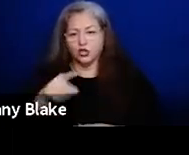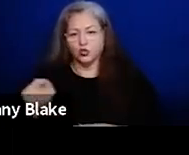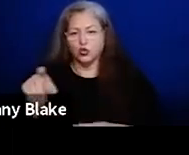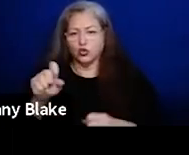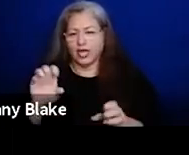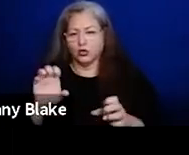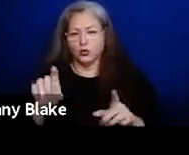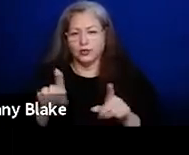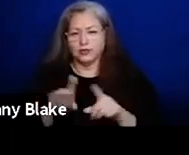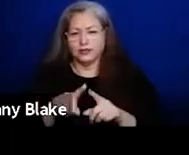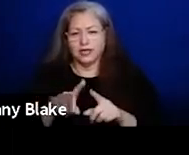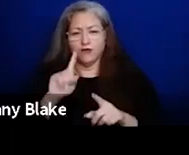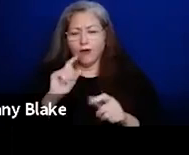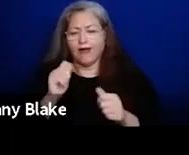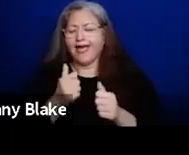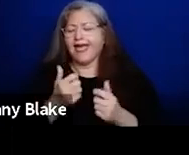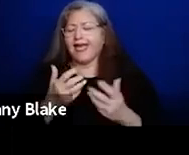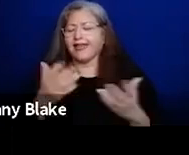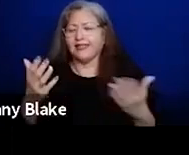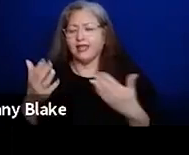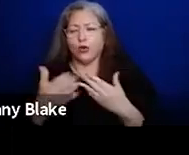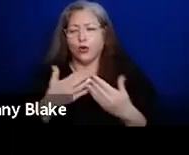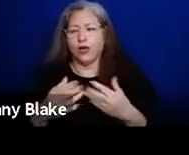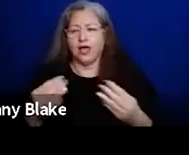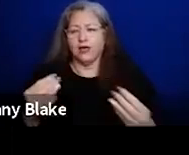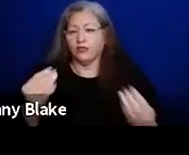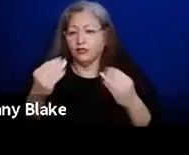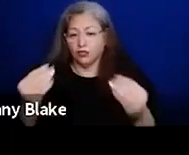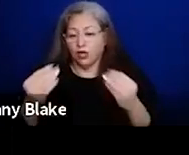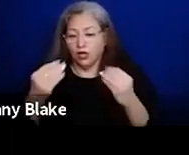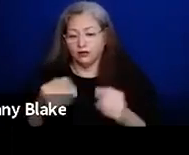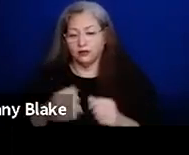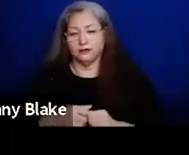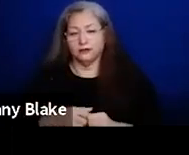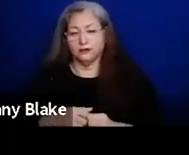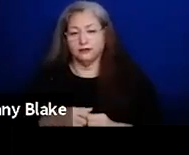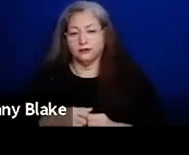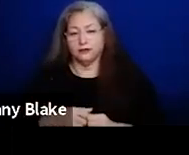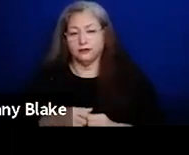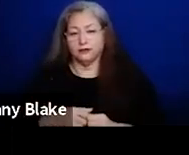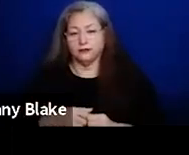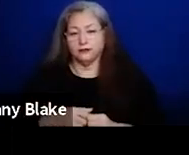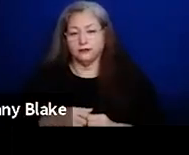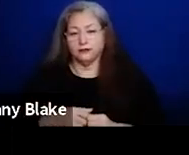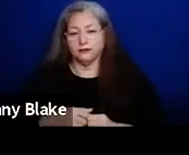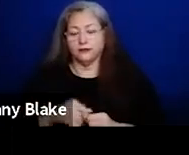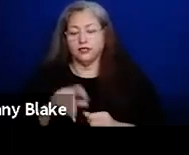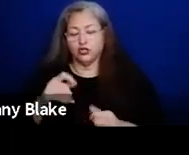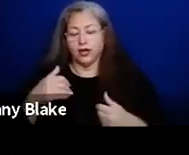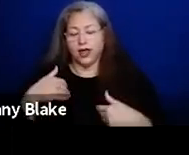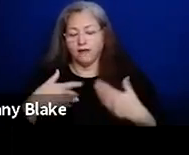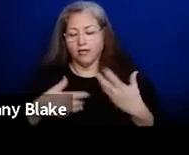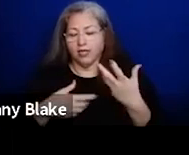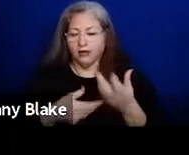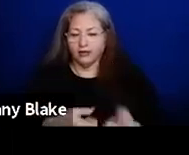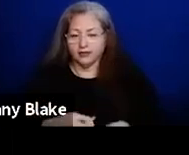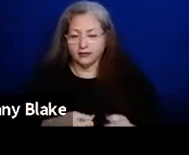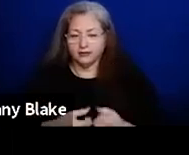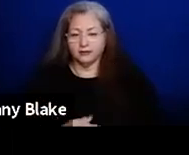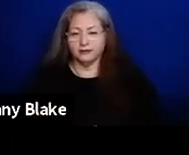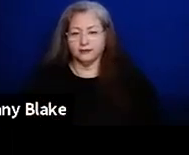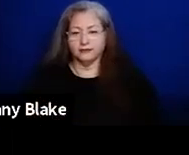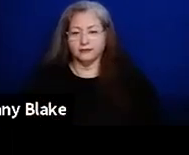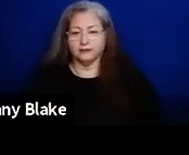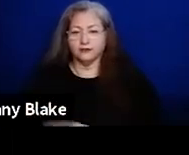do that with anything that is being taught to you. Mm-hmm. Have confidence.